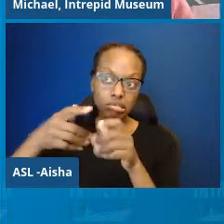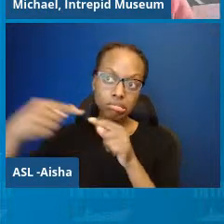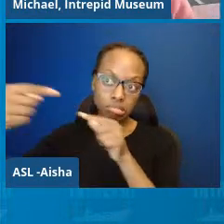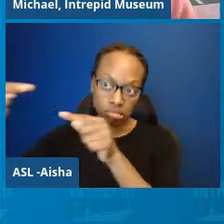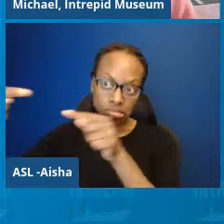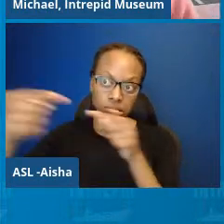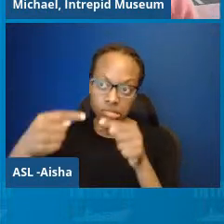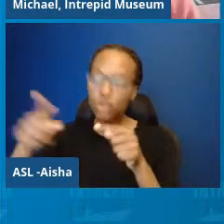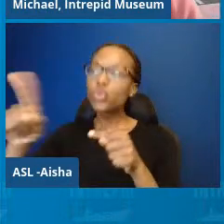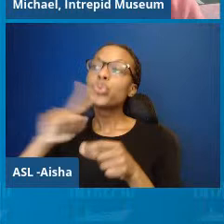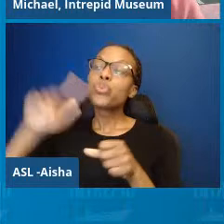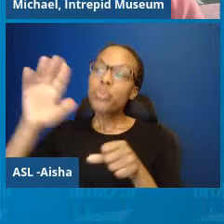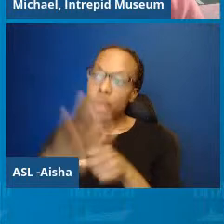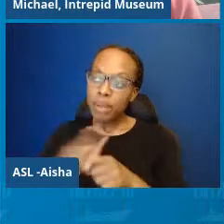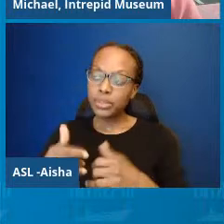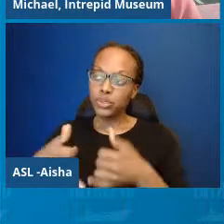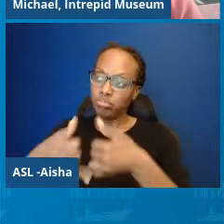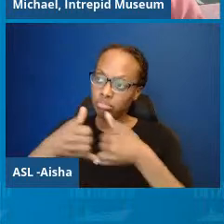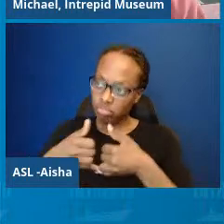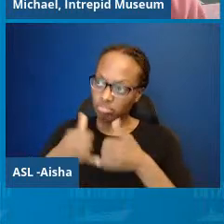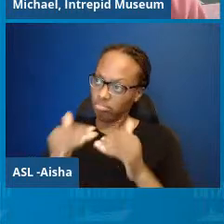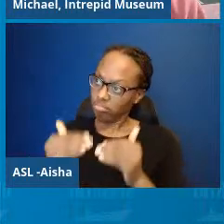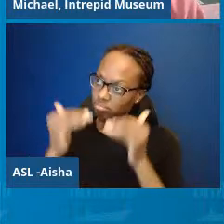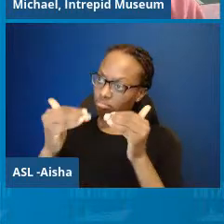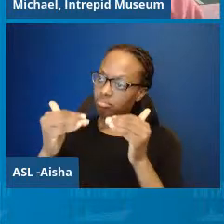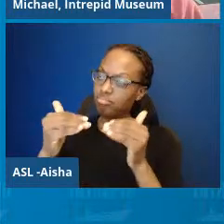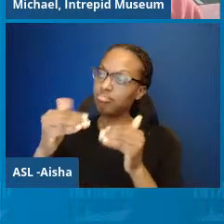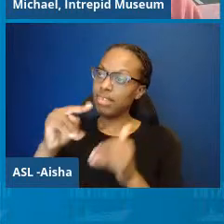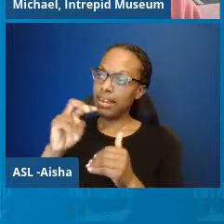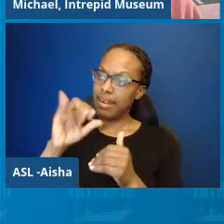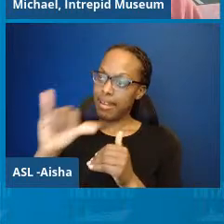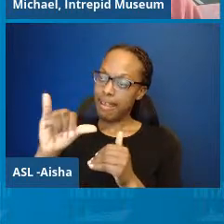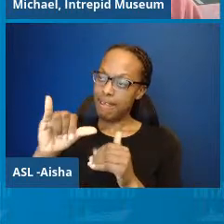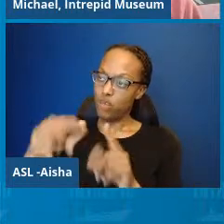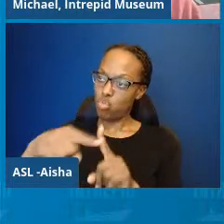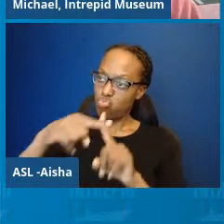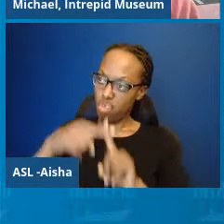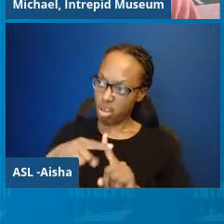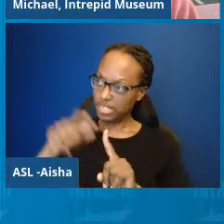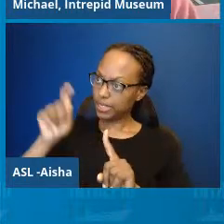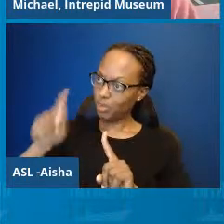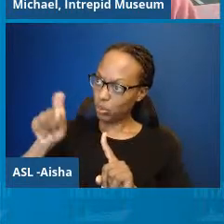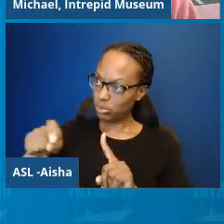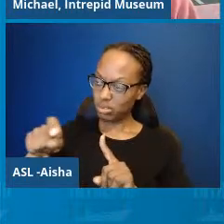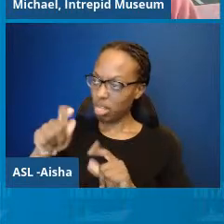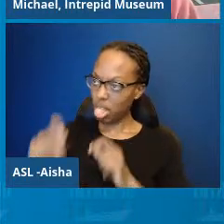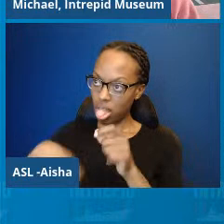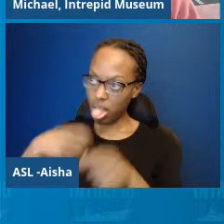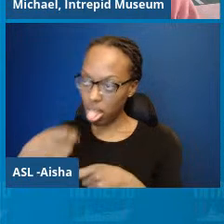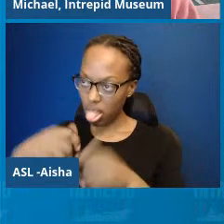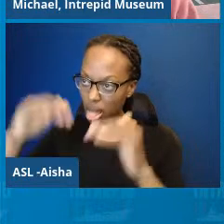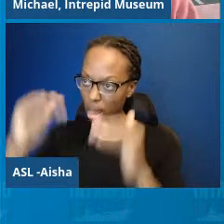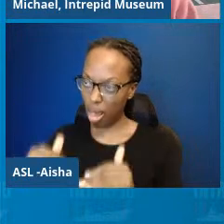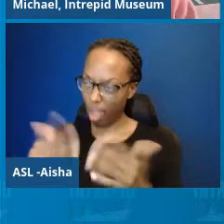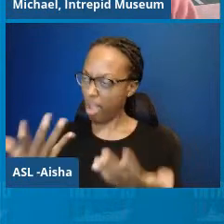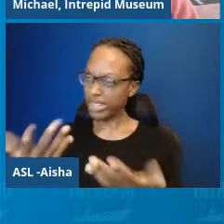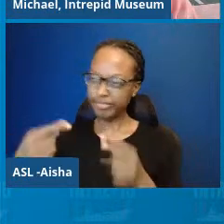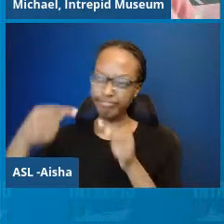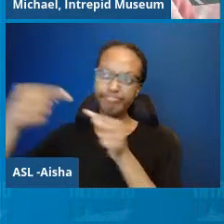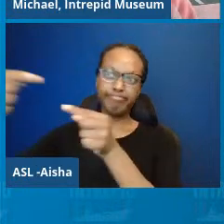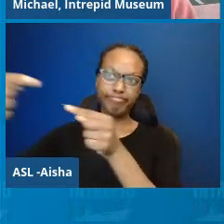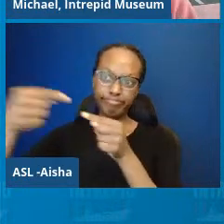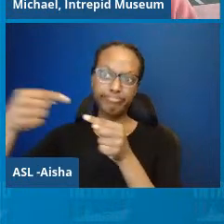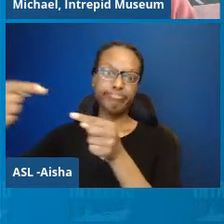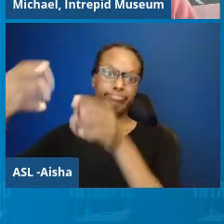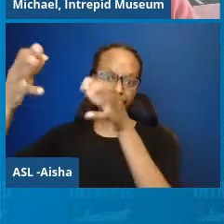promised. And so, luckily, in 1993, he did receive his Navy Cross. And we're just